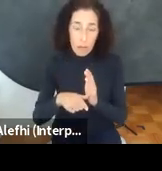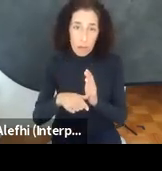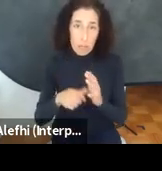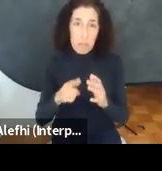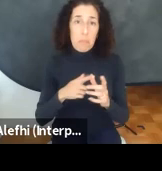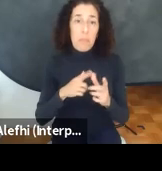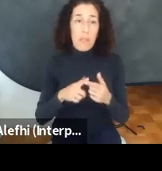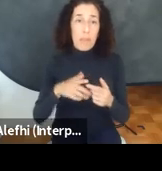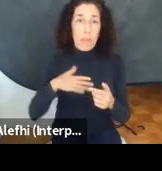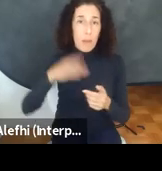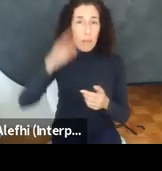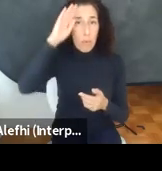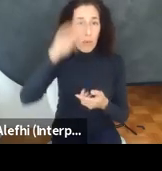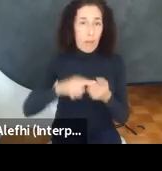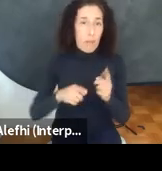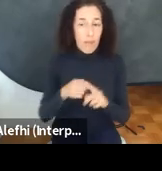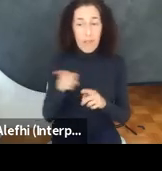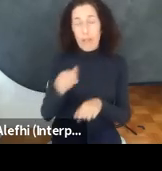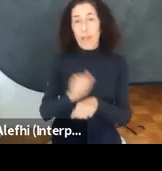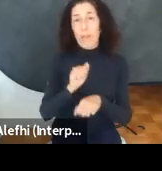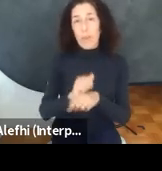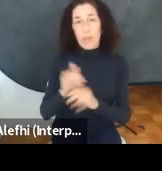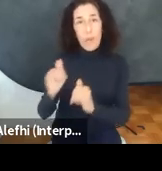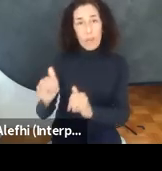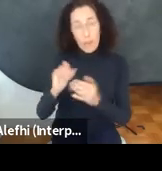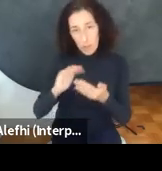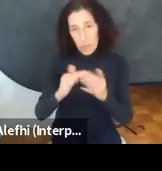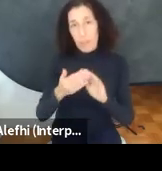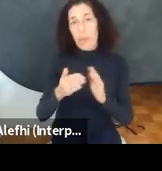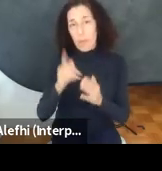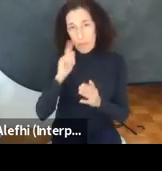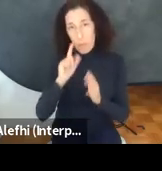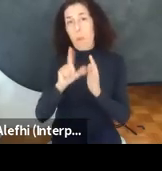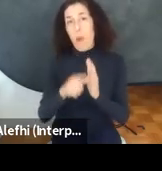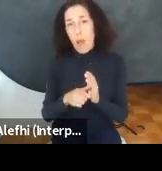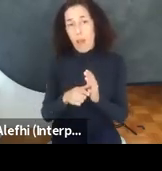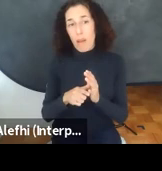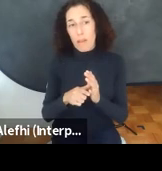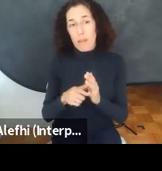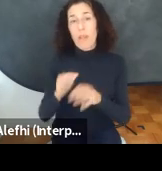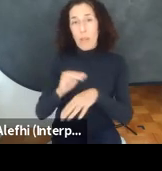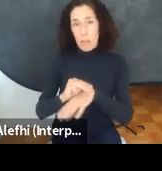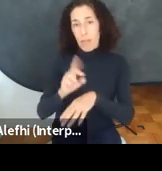then my boyfriend, he worked in the community for a while in mm-hmm. McDonald's. And then